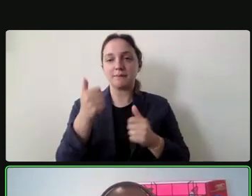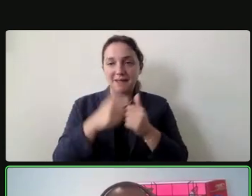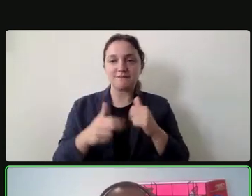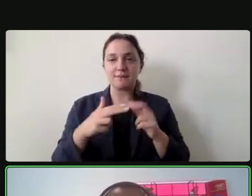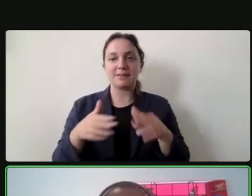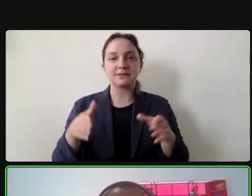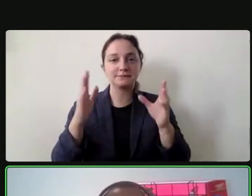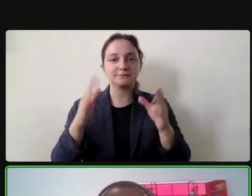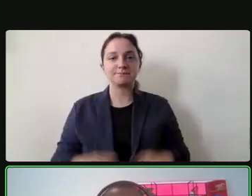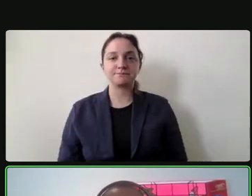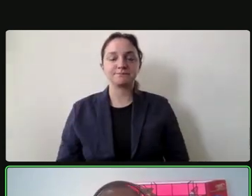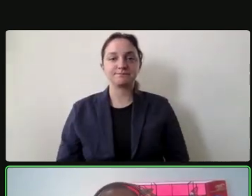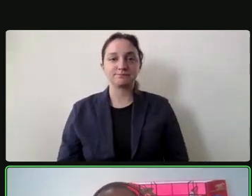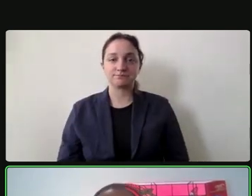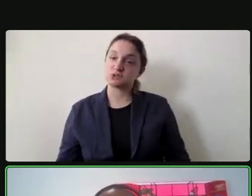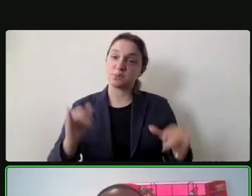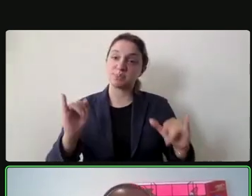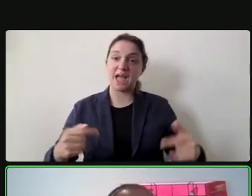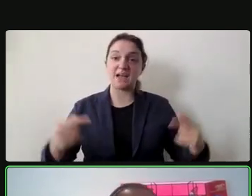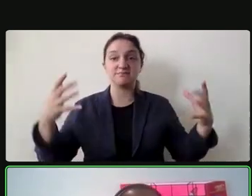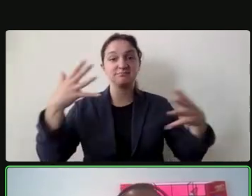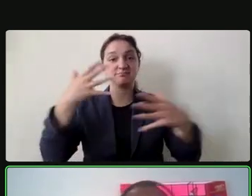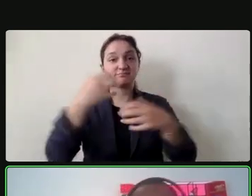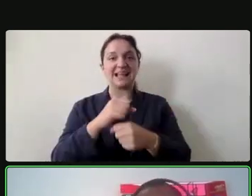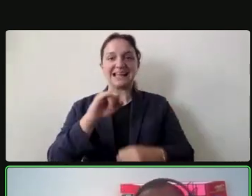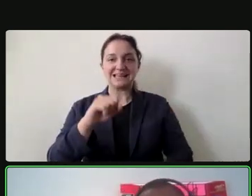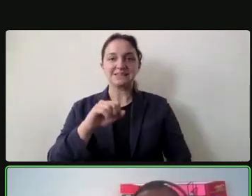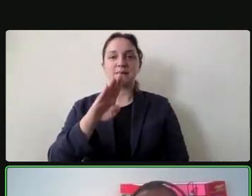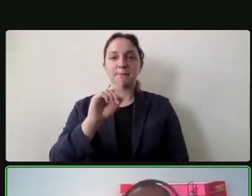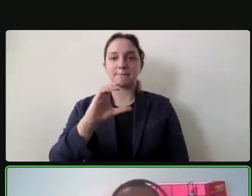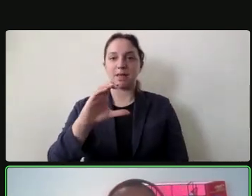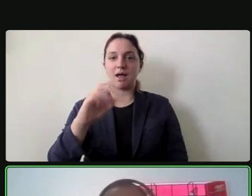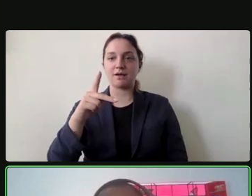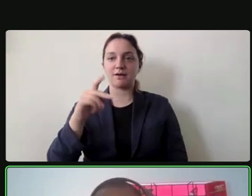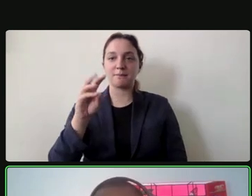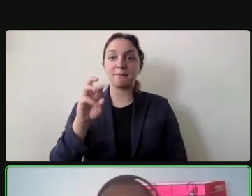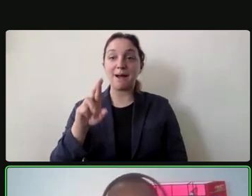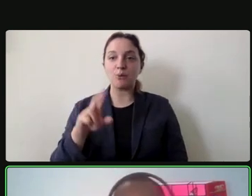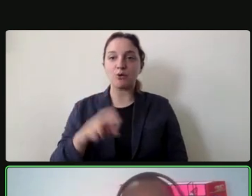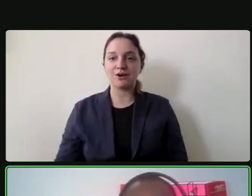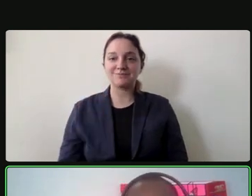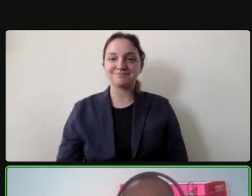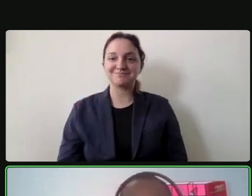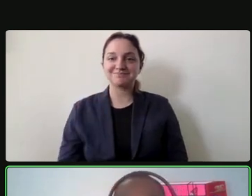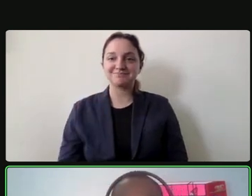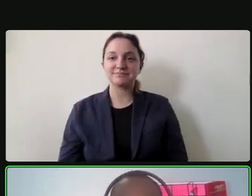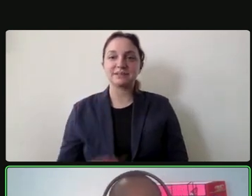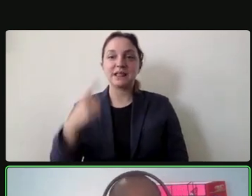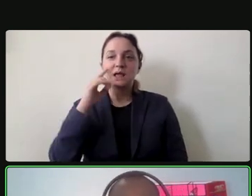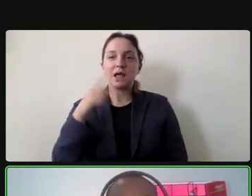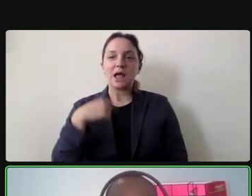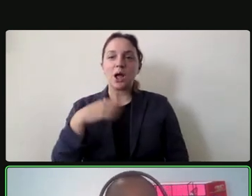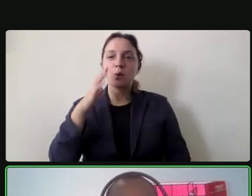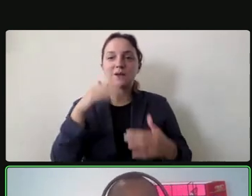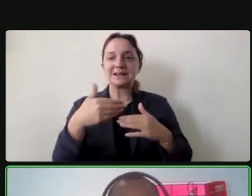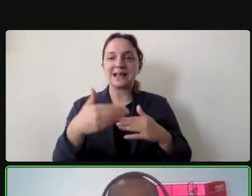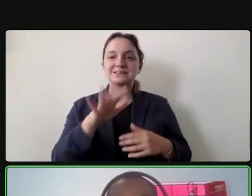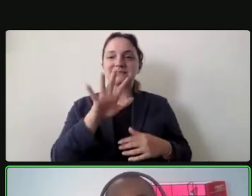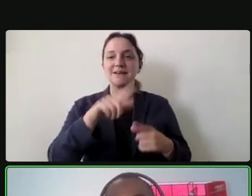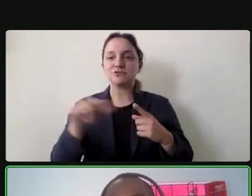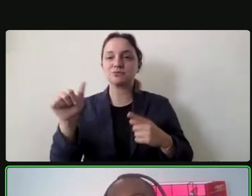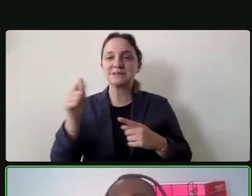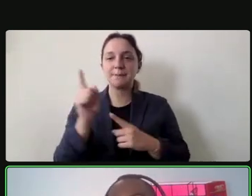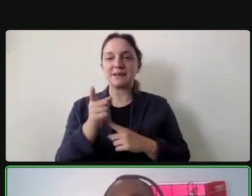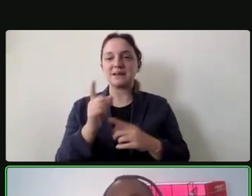that is what BlocPower is about. I will take 5 or 10 minutes to kind of go through these slides relatively